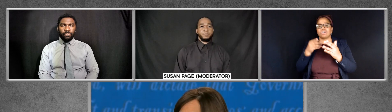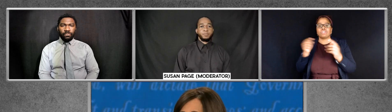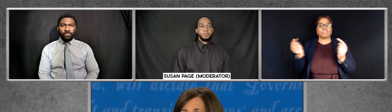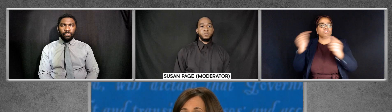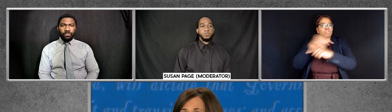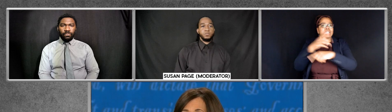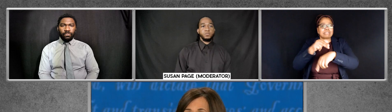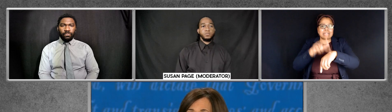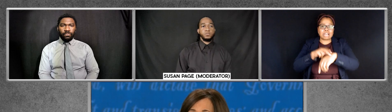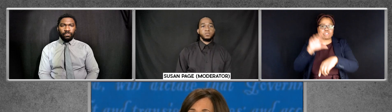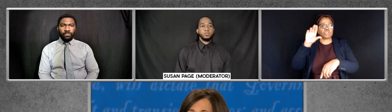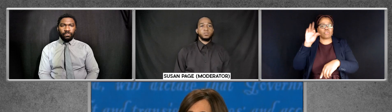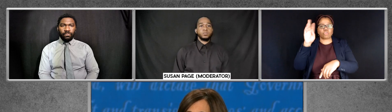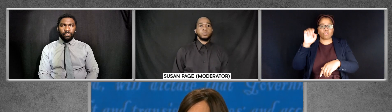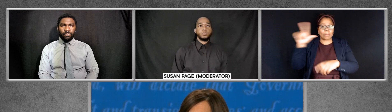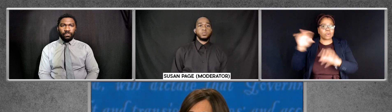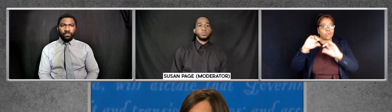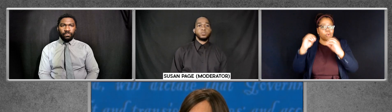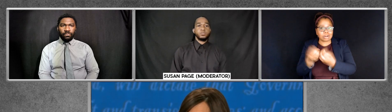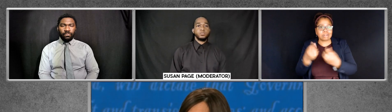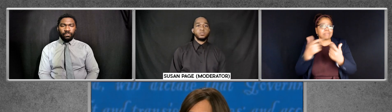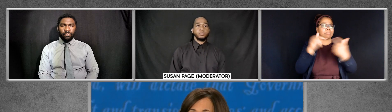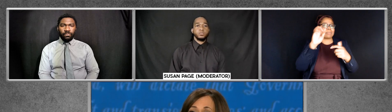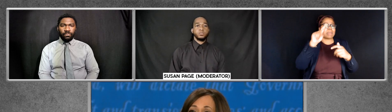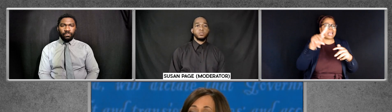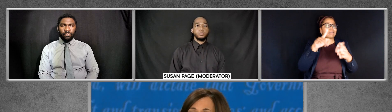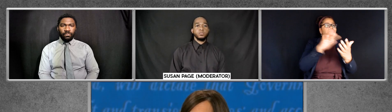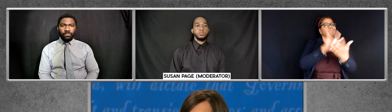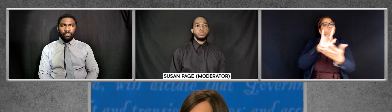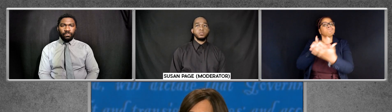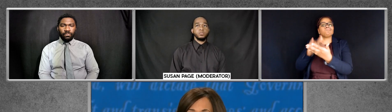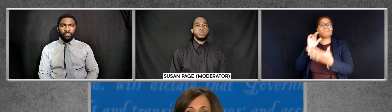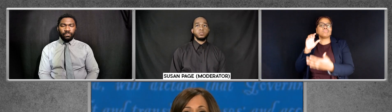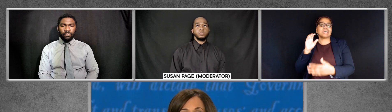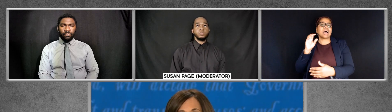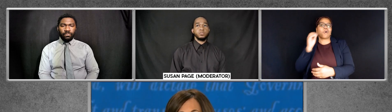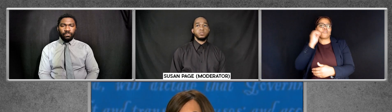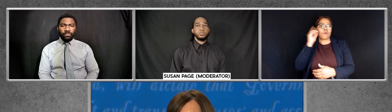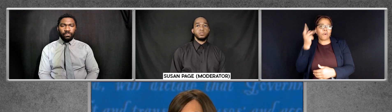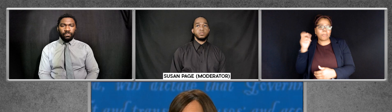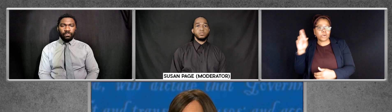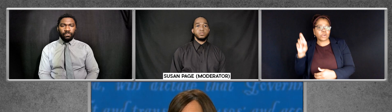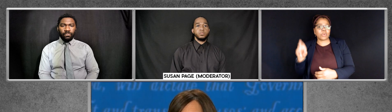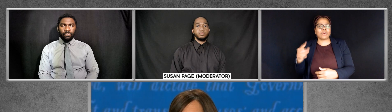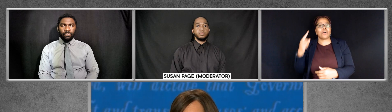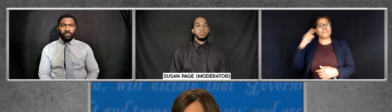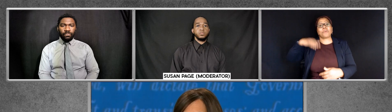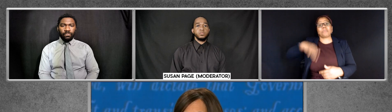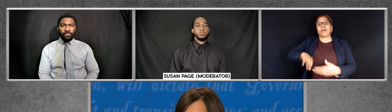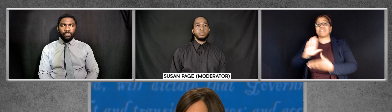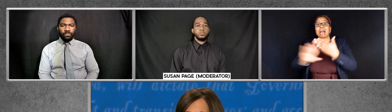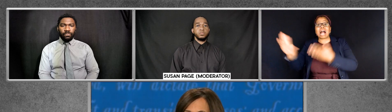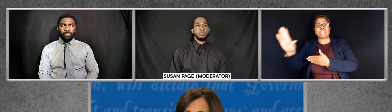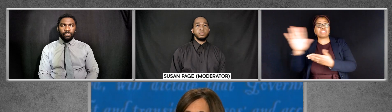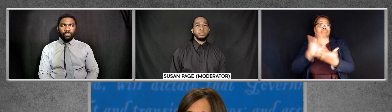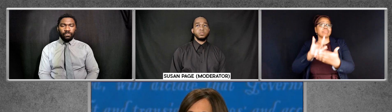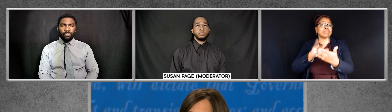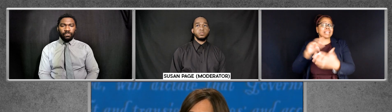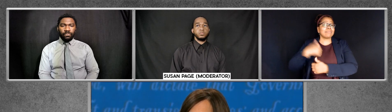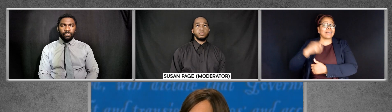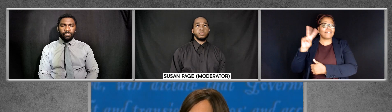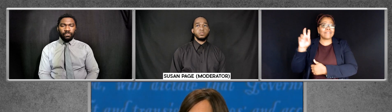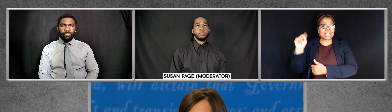organizations to the big banks that were taking advantage of homeowners, to for-profit colleges that were taking advantage of veterans. And then, of course, now I